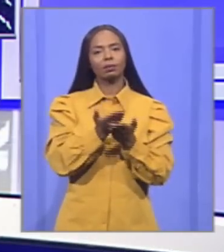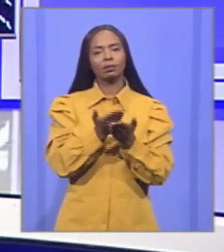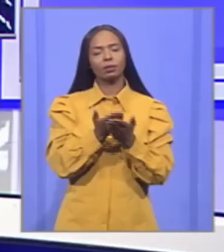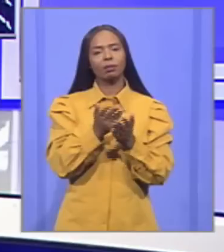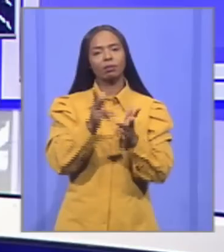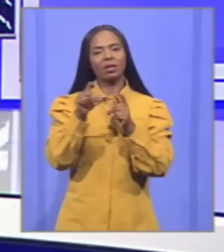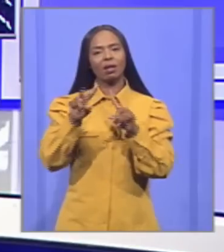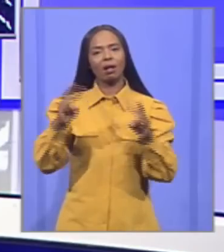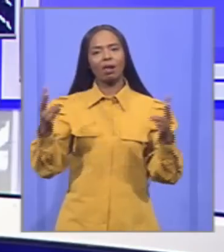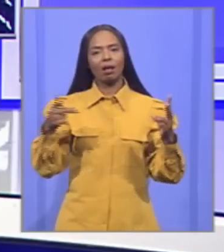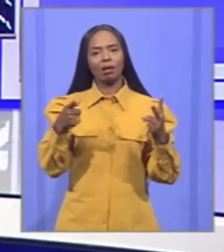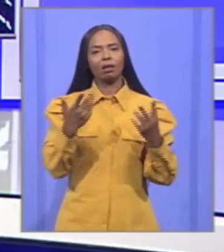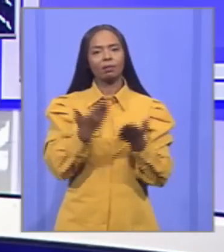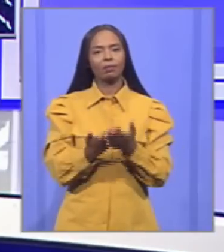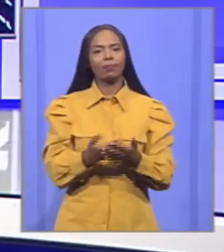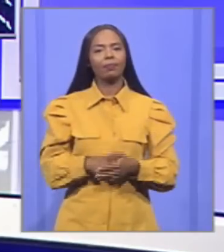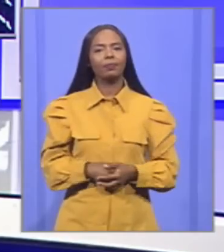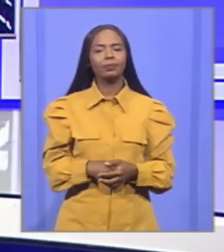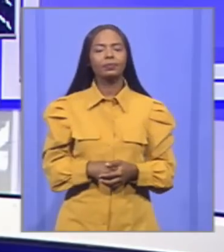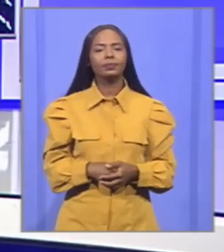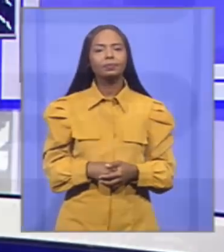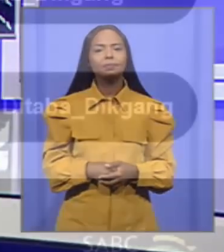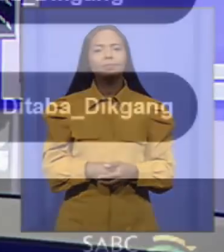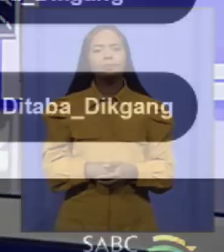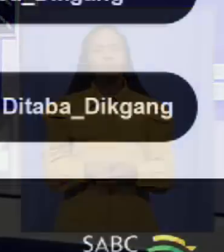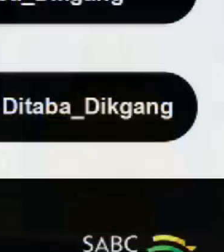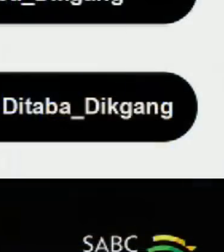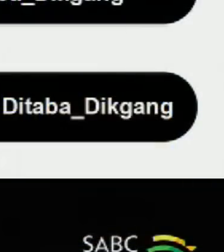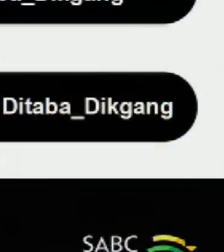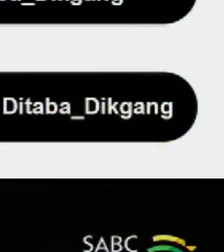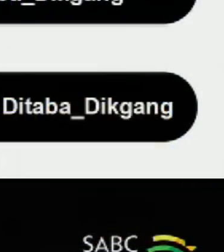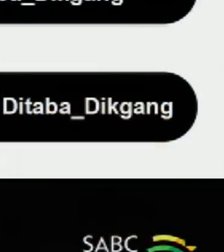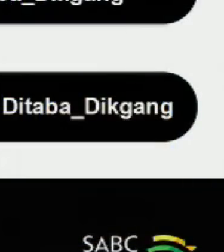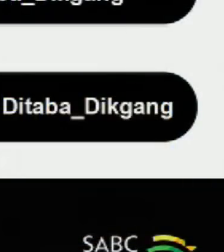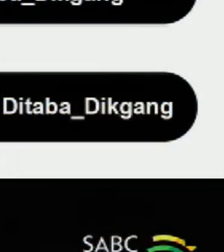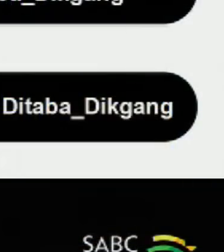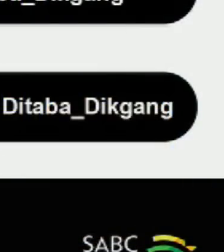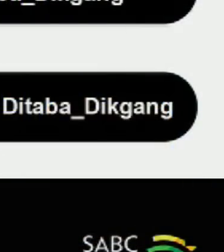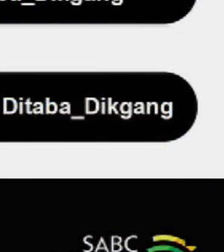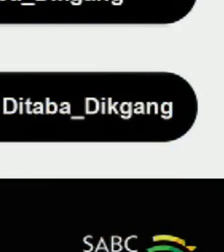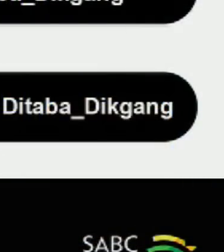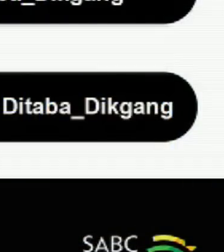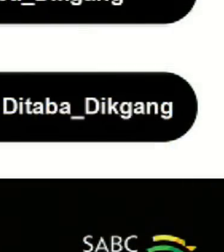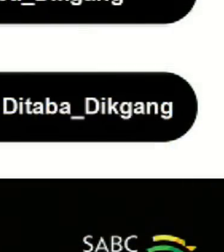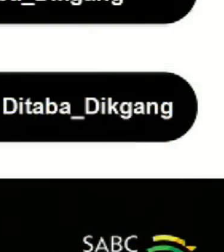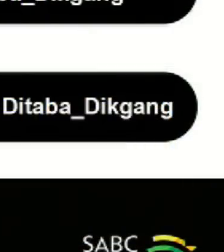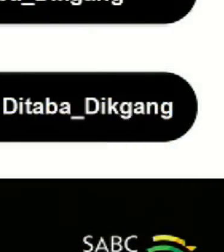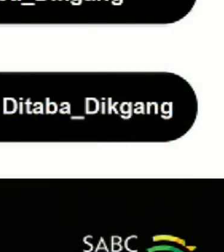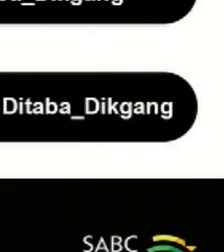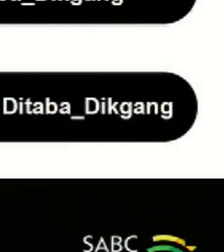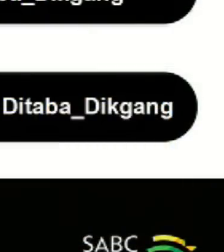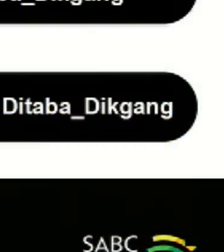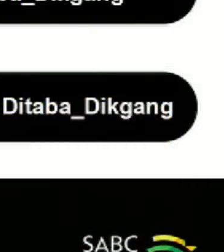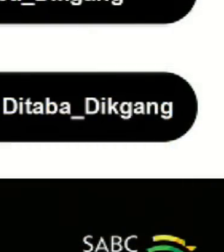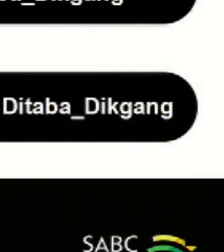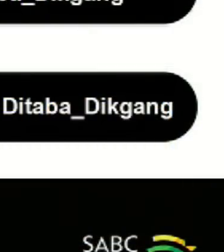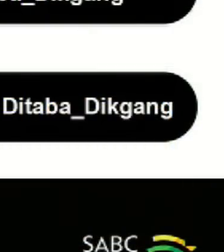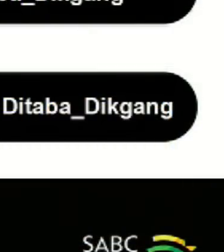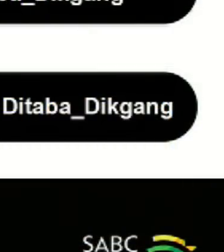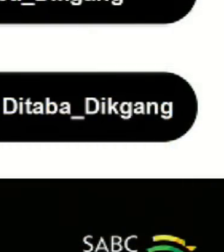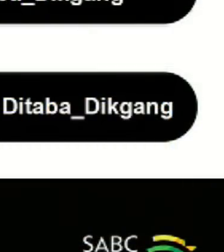mo mafaratlhatlheng a bobegakgang a farologaneng. Solofela kgaso engwe ya dikgang ka moso ka leleme la Sepedi ka ura